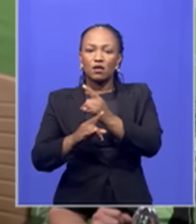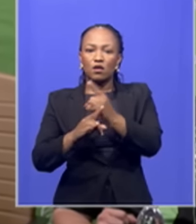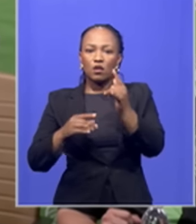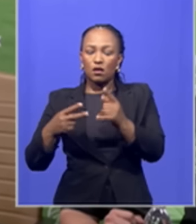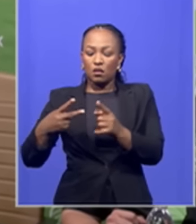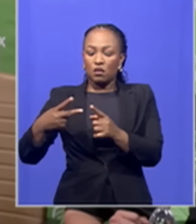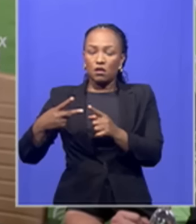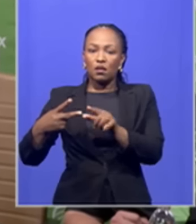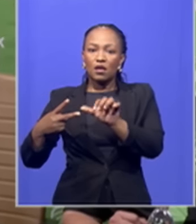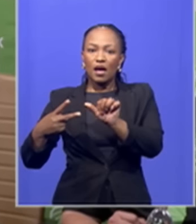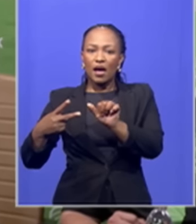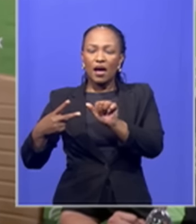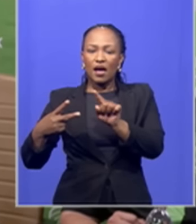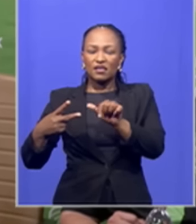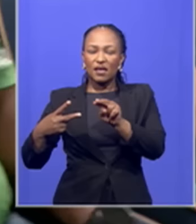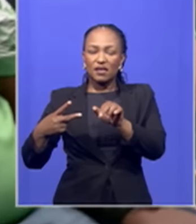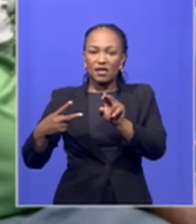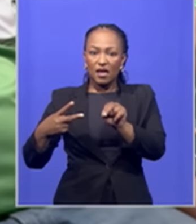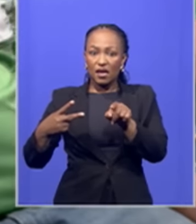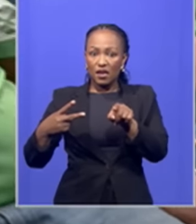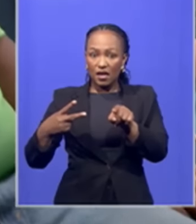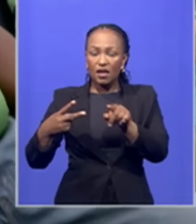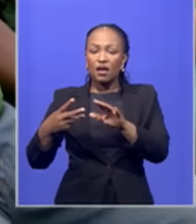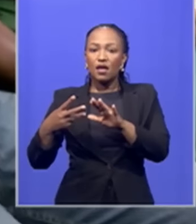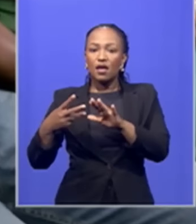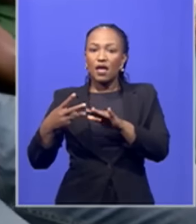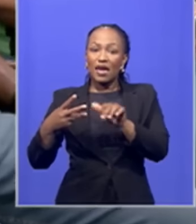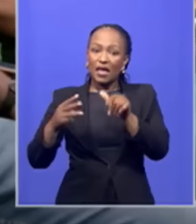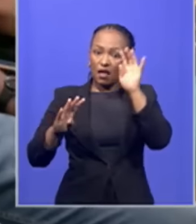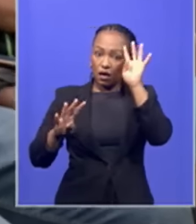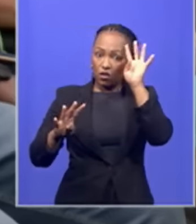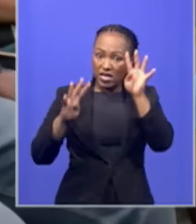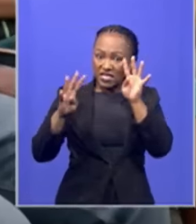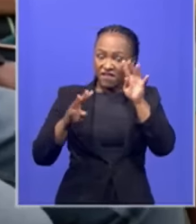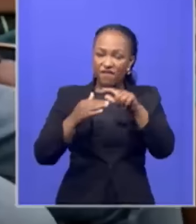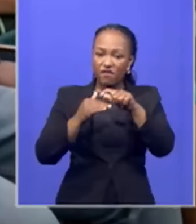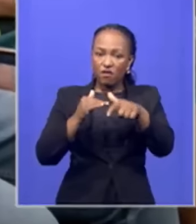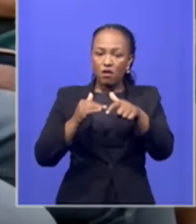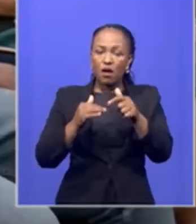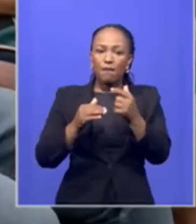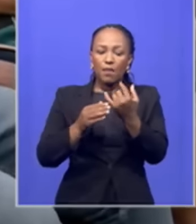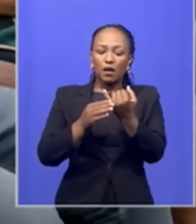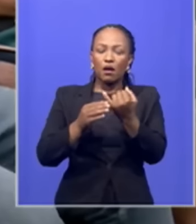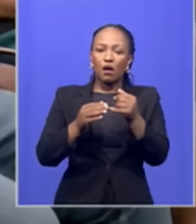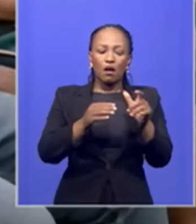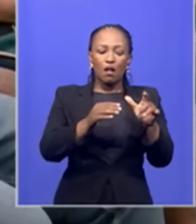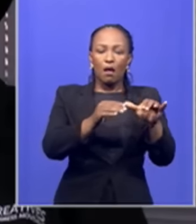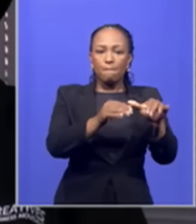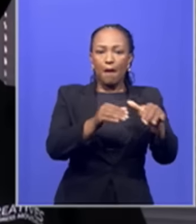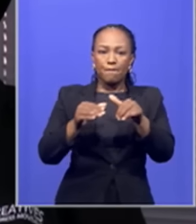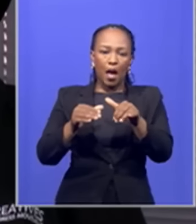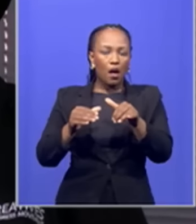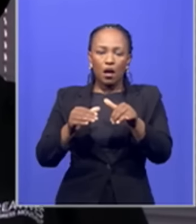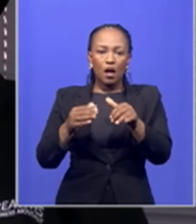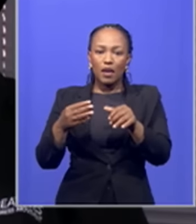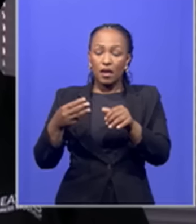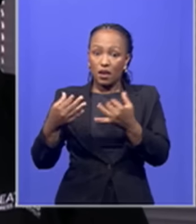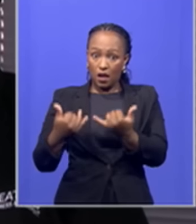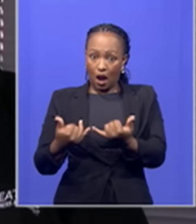Independent Community Movement le Creative Congress Movement di ka se tlhole di ikemela ka nosi jaaka di tshwaragantswe le Action